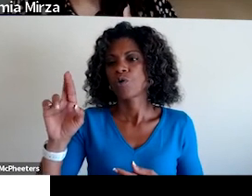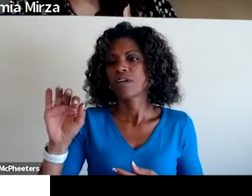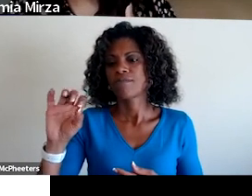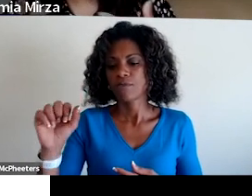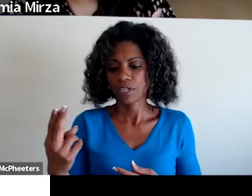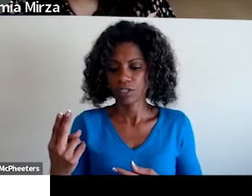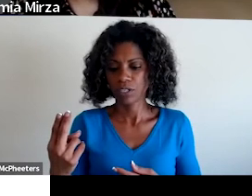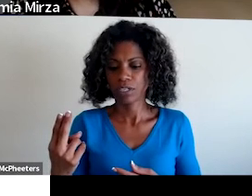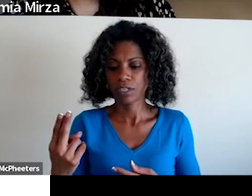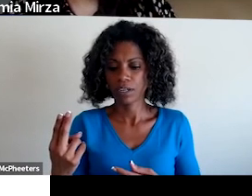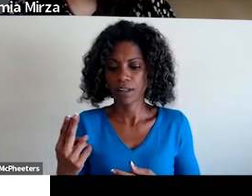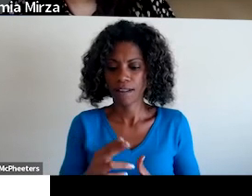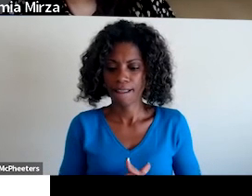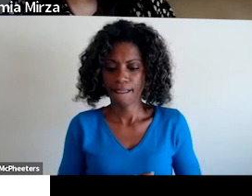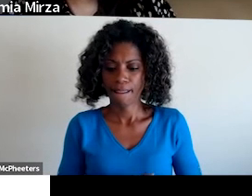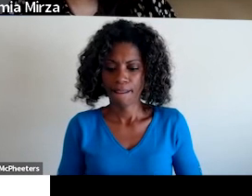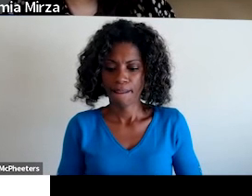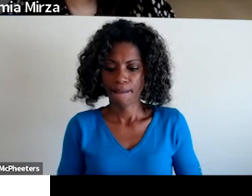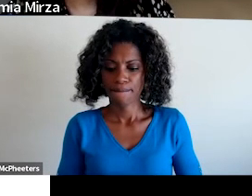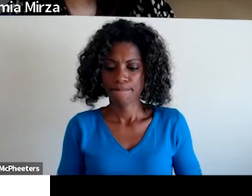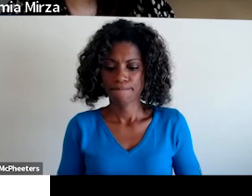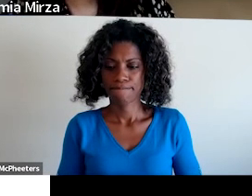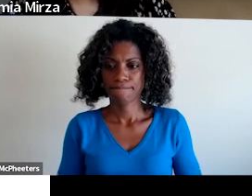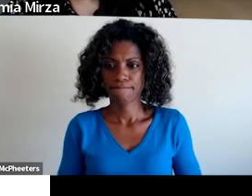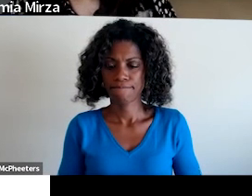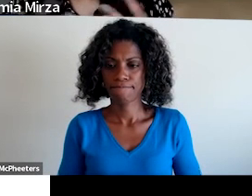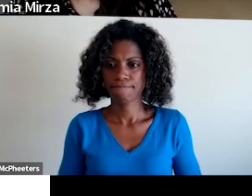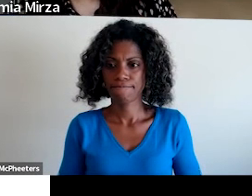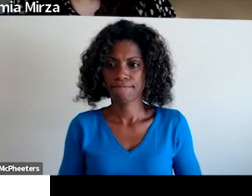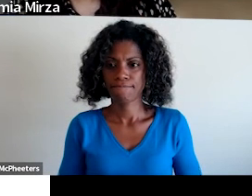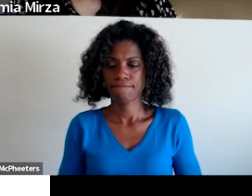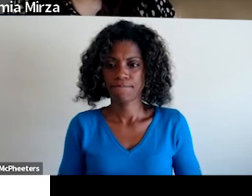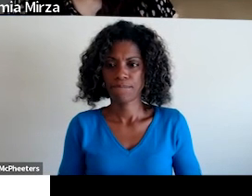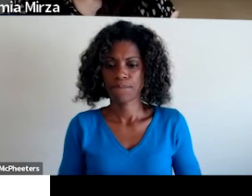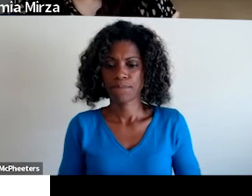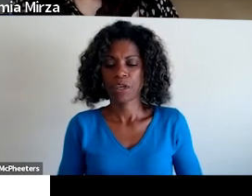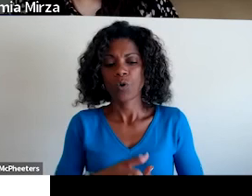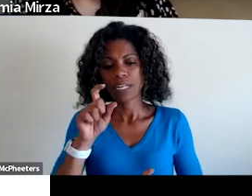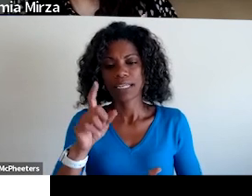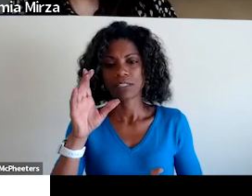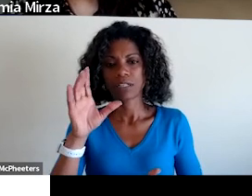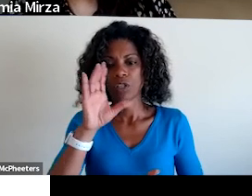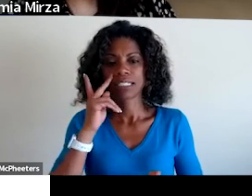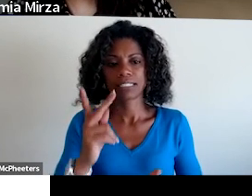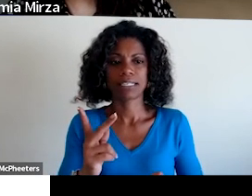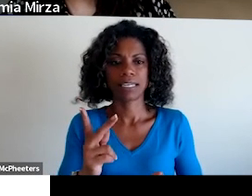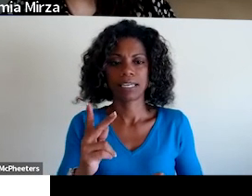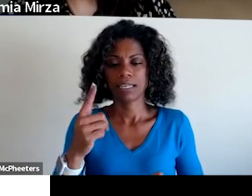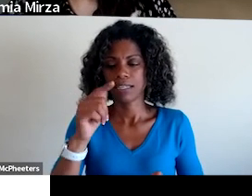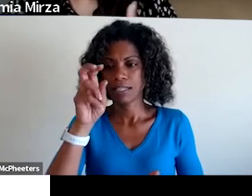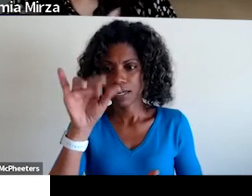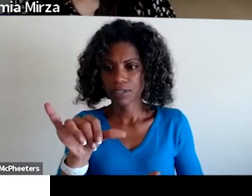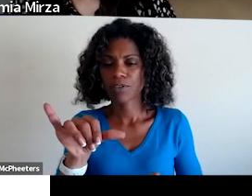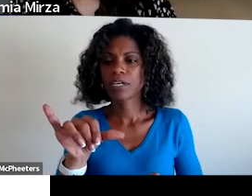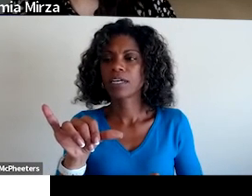whole website, look at the language, look at the tools, look at the glossary, and really figure out, this came out 2 years ago